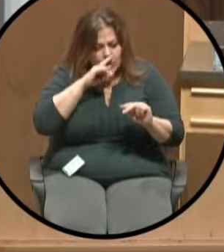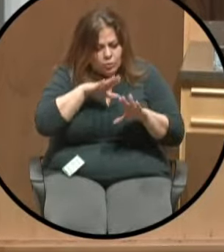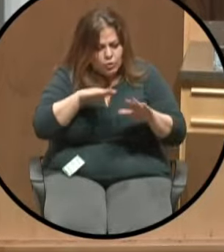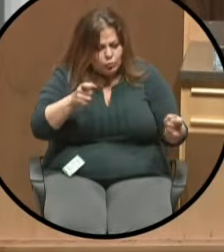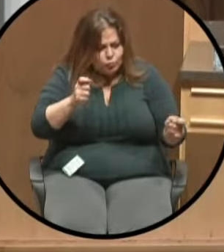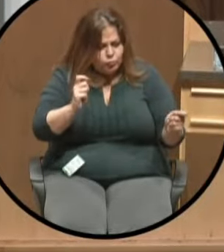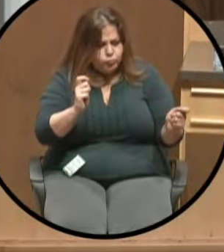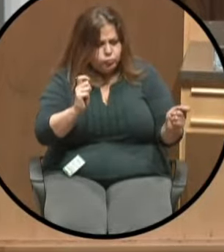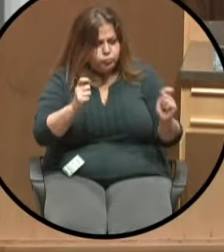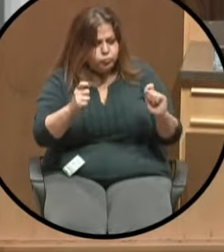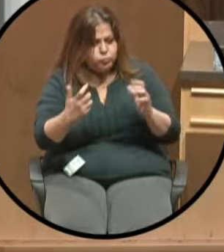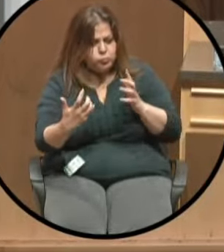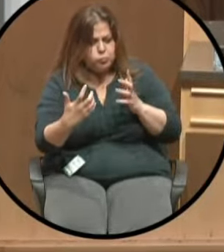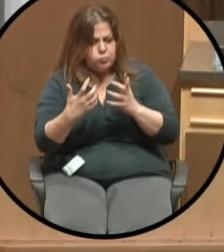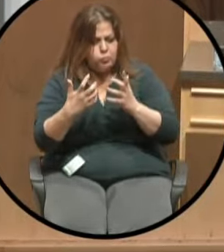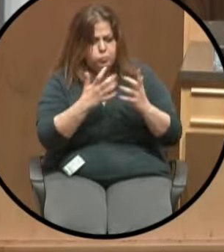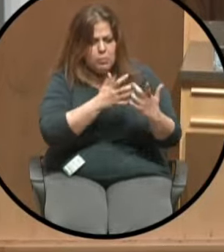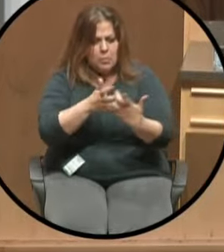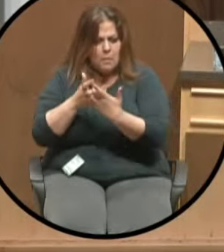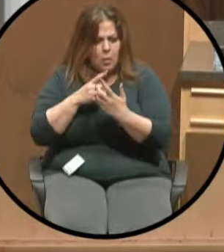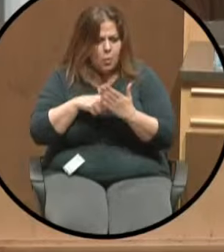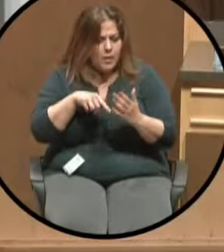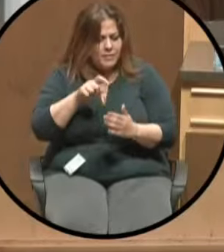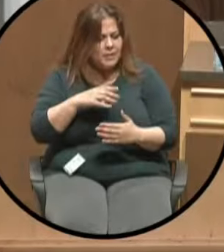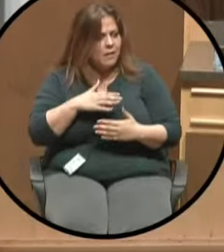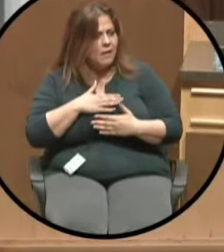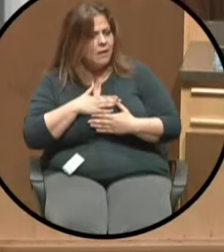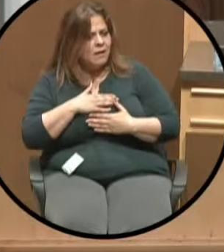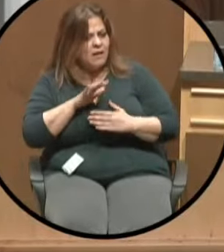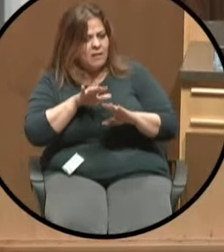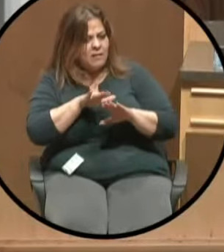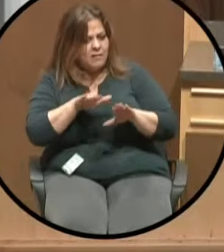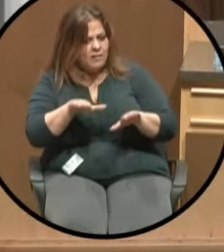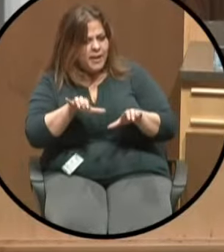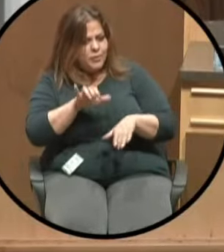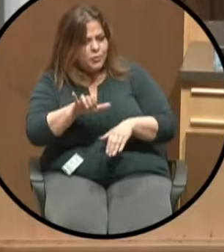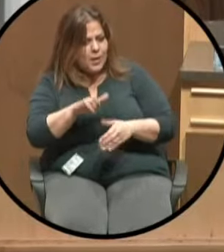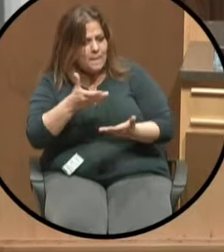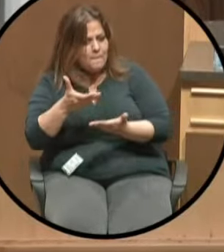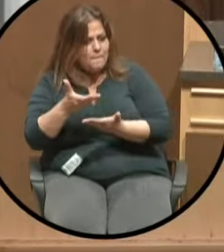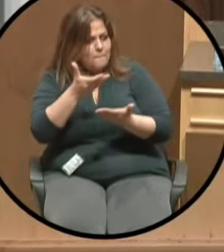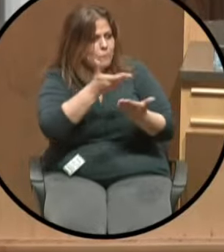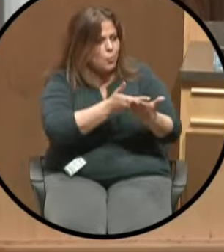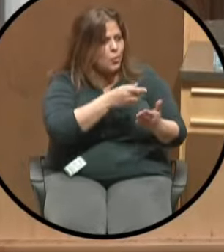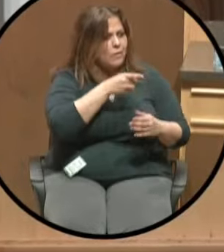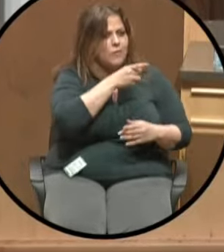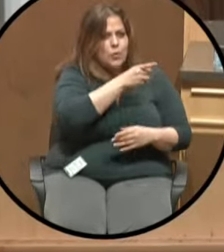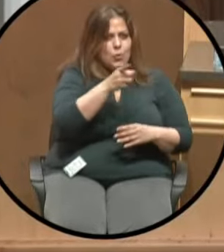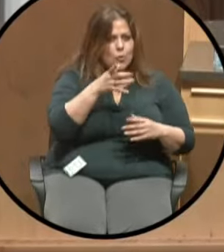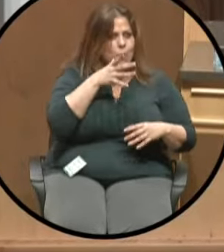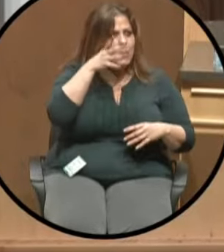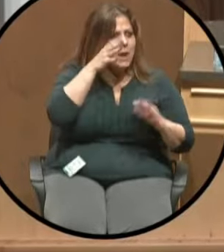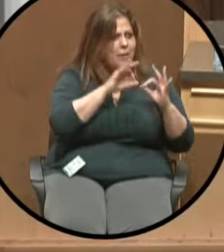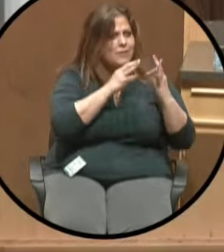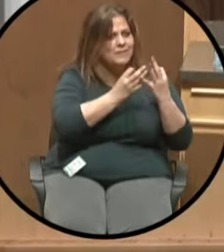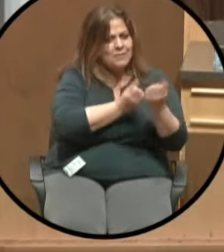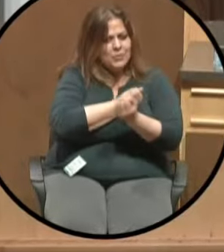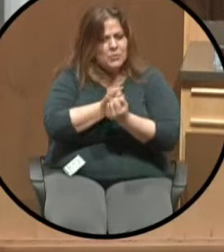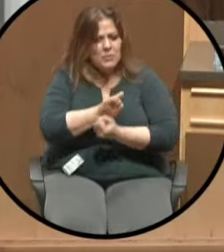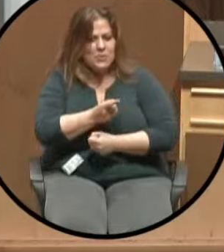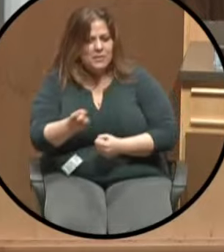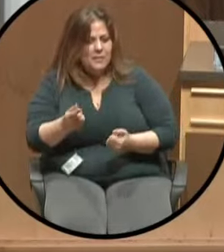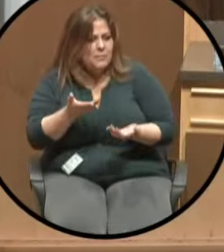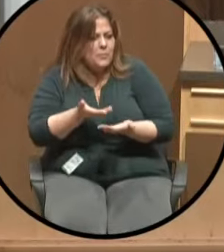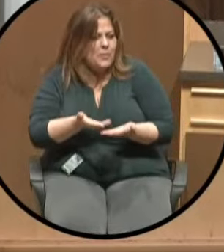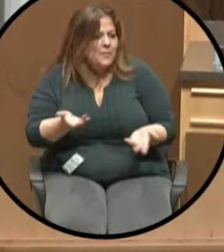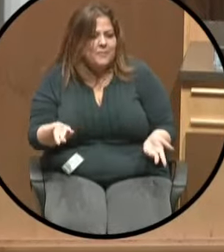have adapted, and that has everything to do with how you as family members are supporting them. So, just